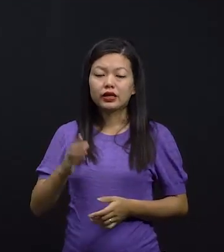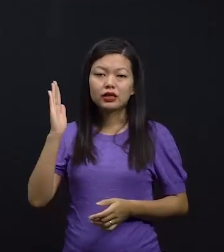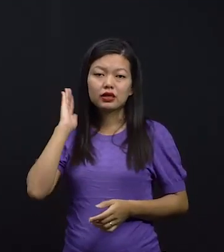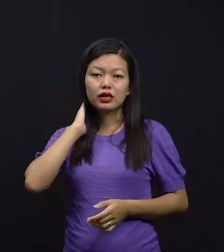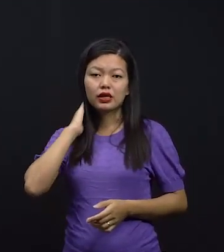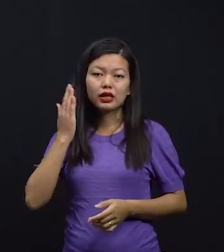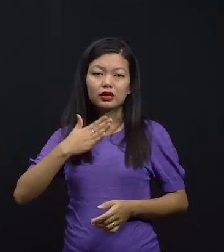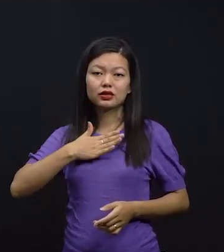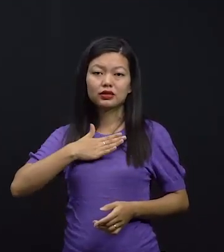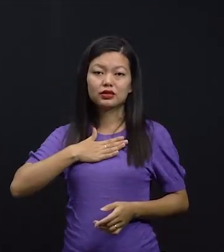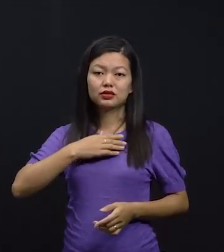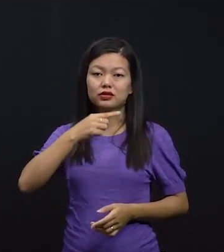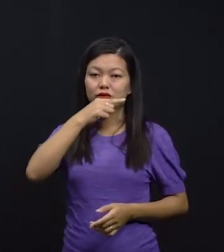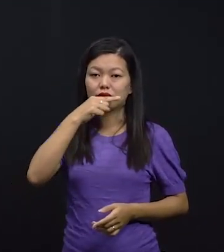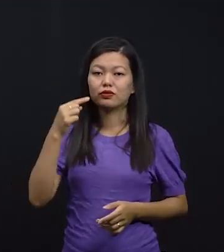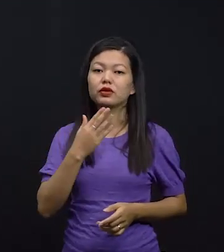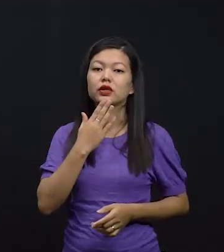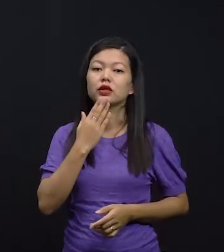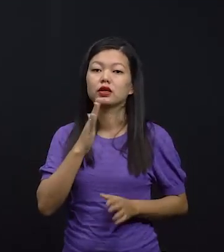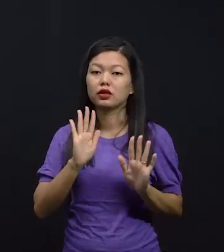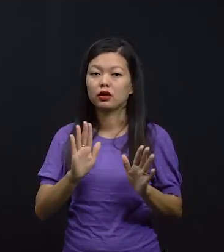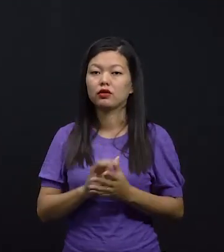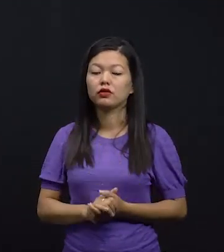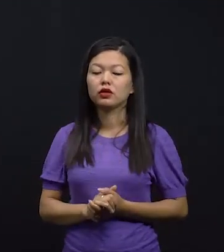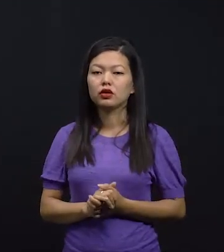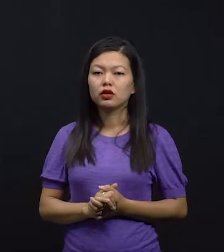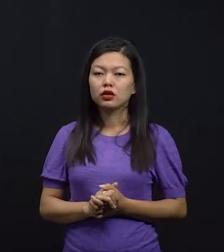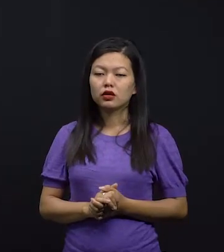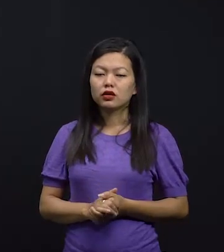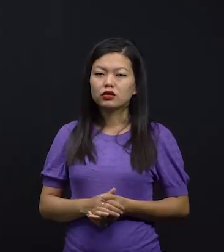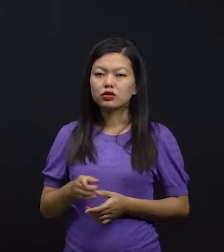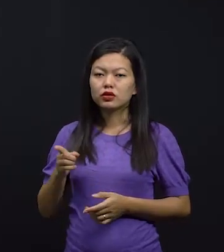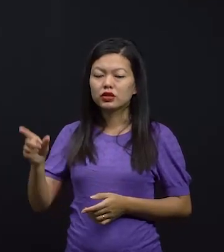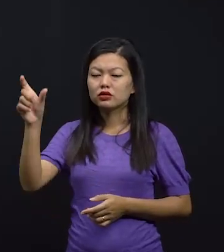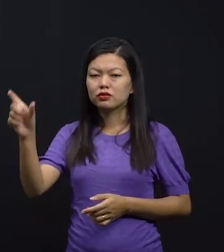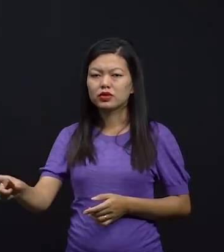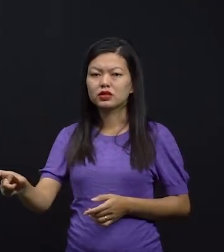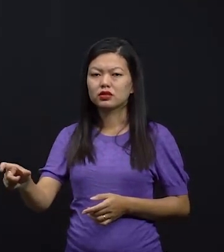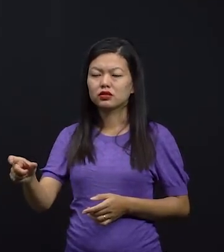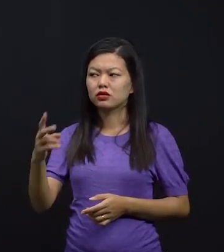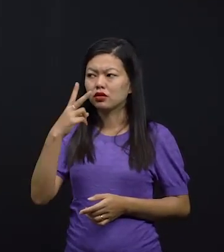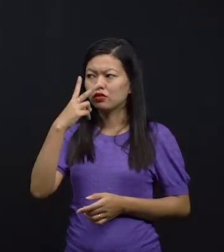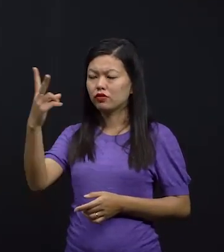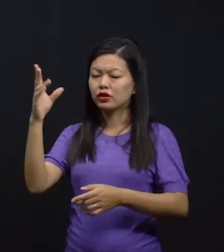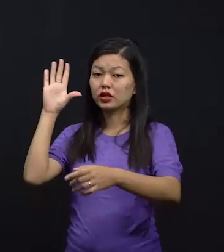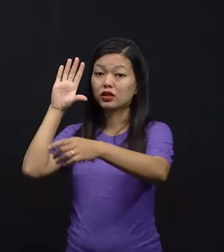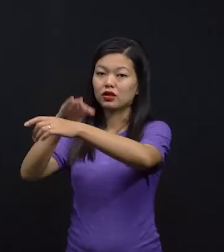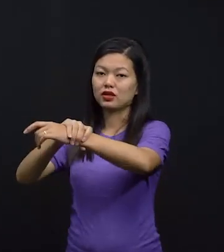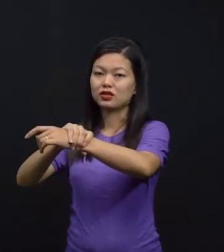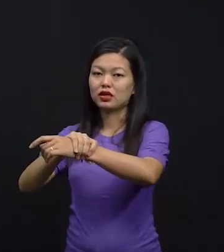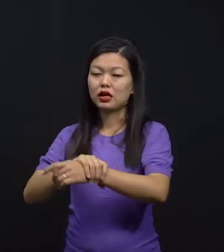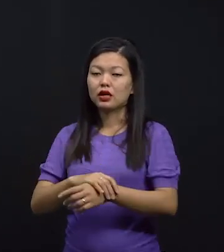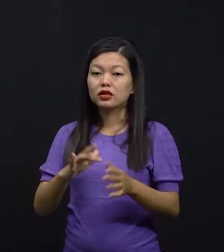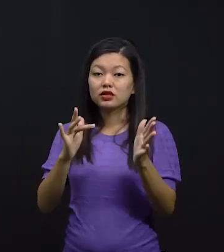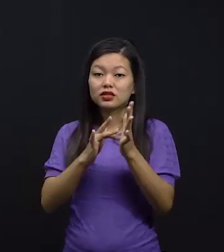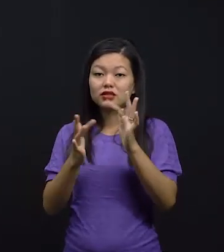And when he saw this, he also found that it reminds him of the sacrifice that Christ